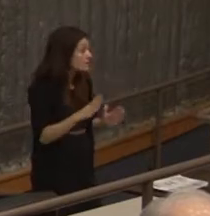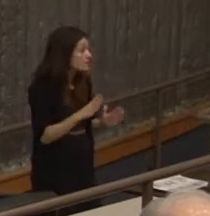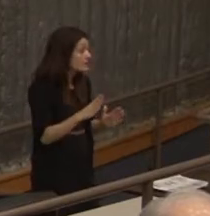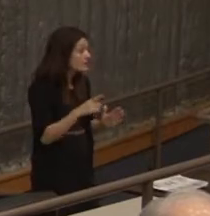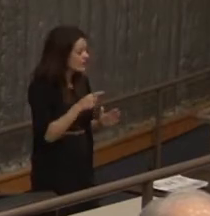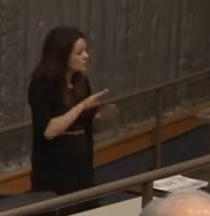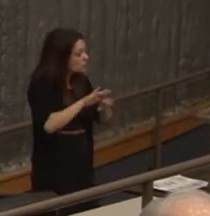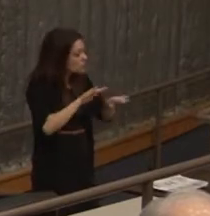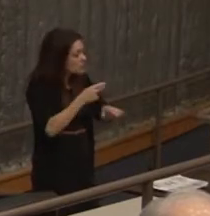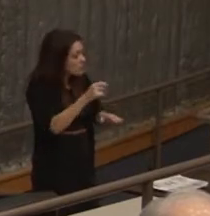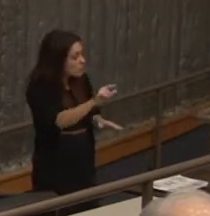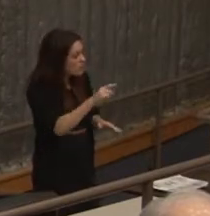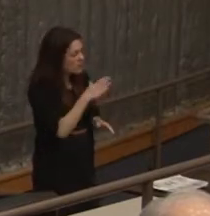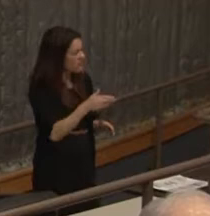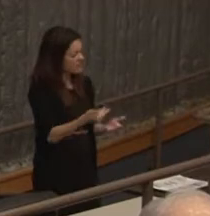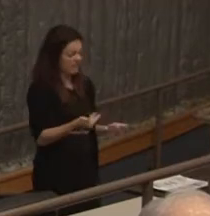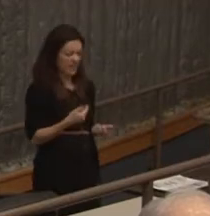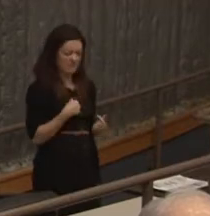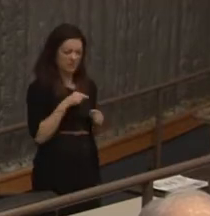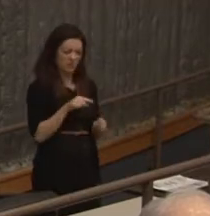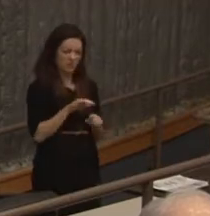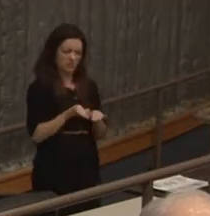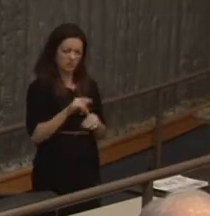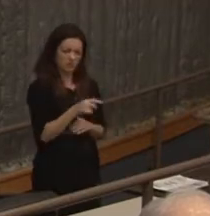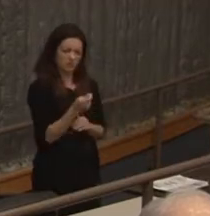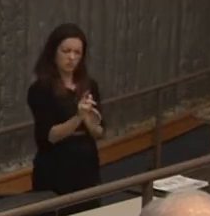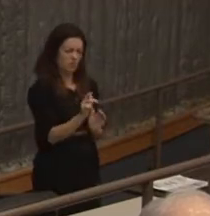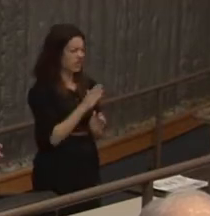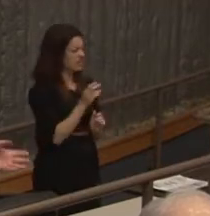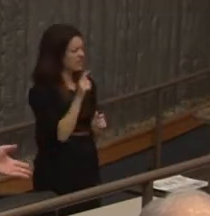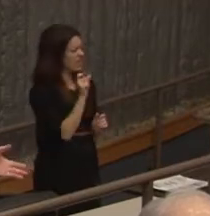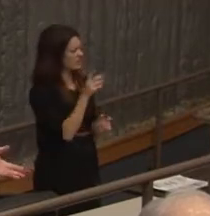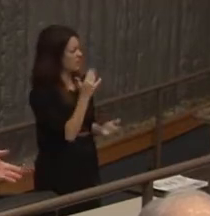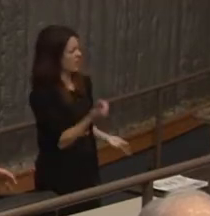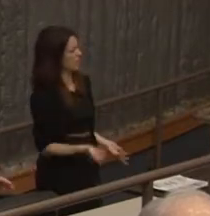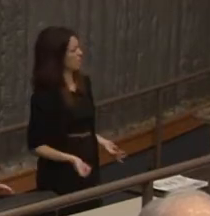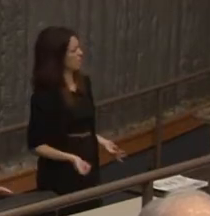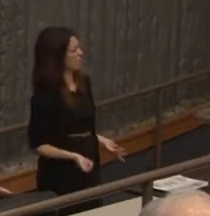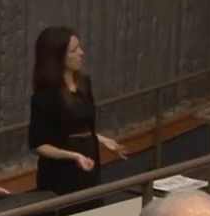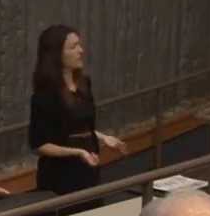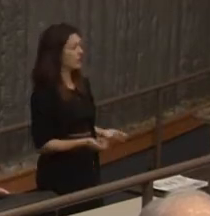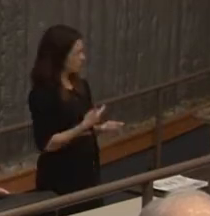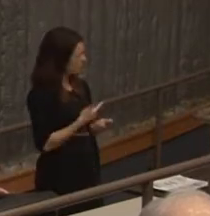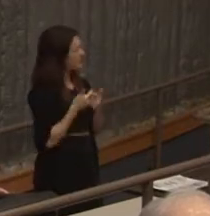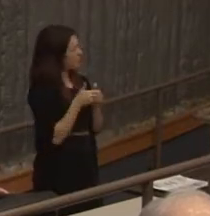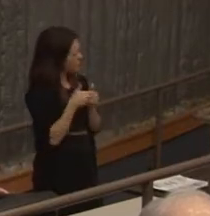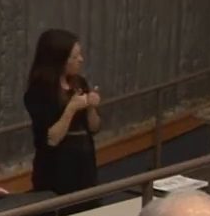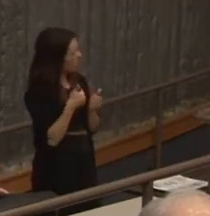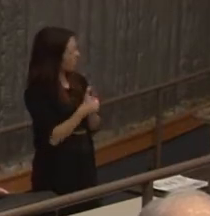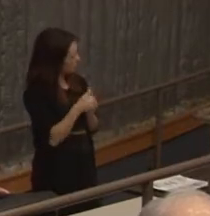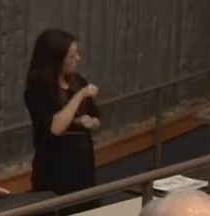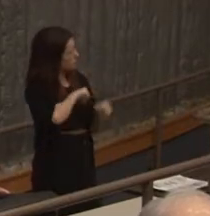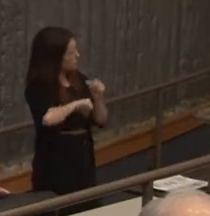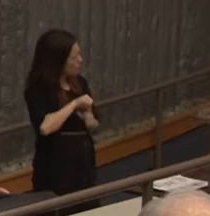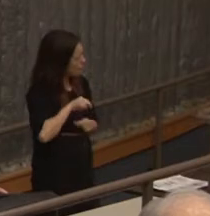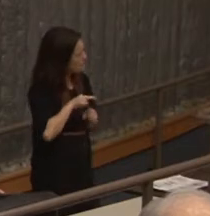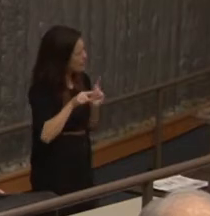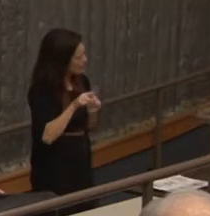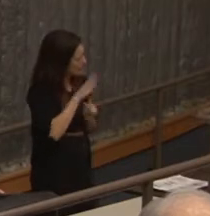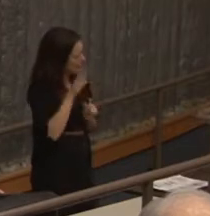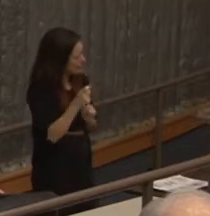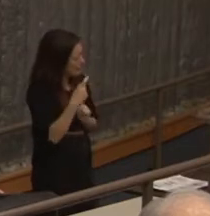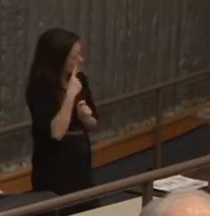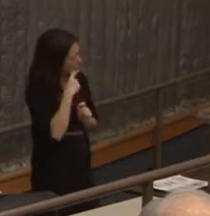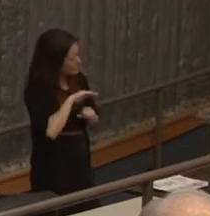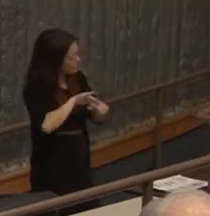And I've never asked him why. But since now we only live a mile from where he lives. But he's